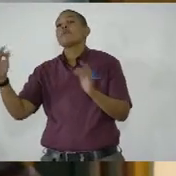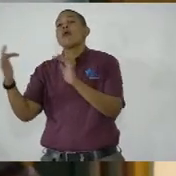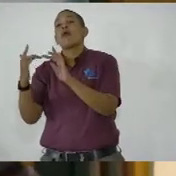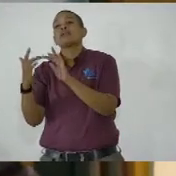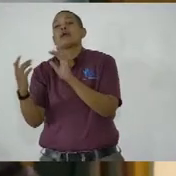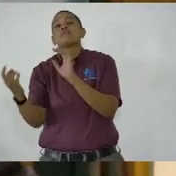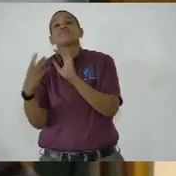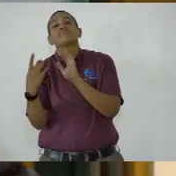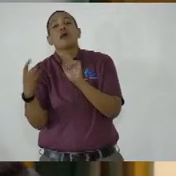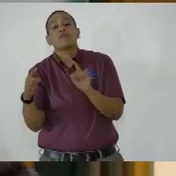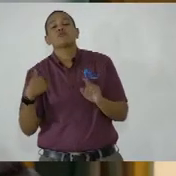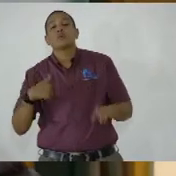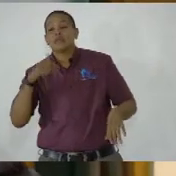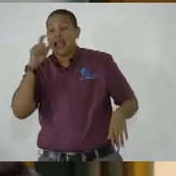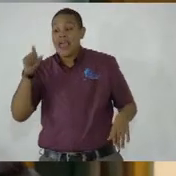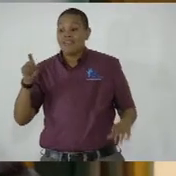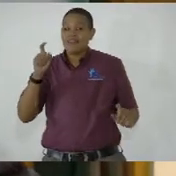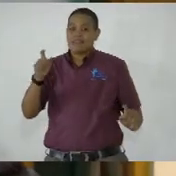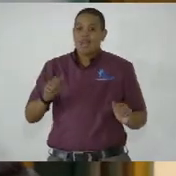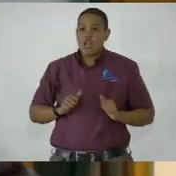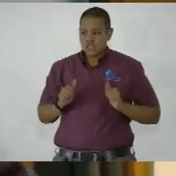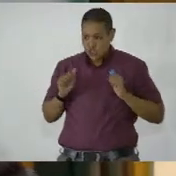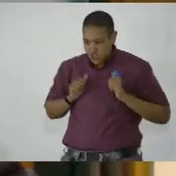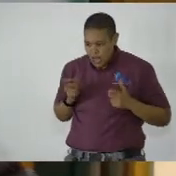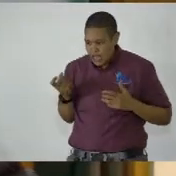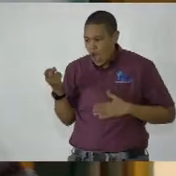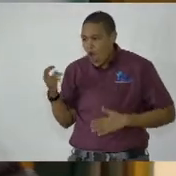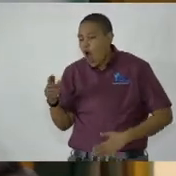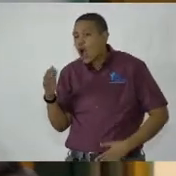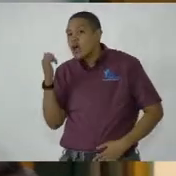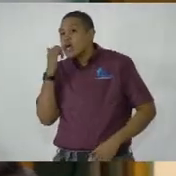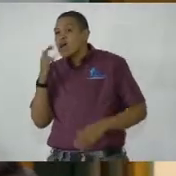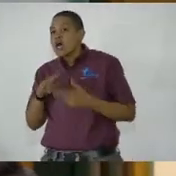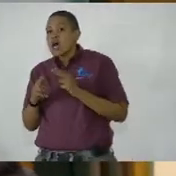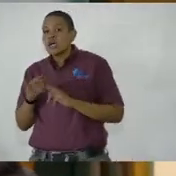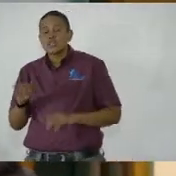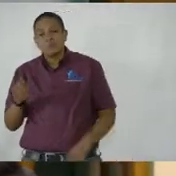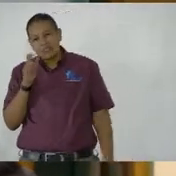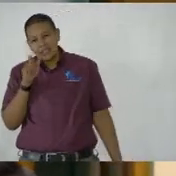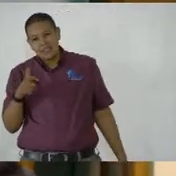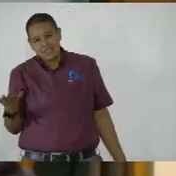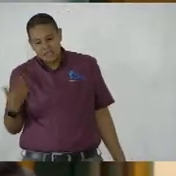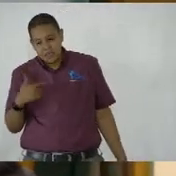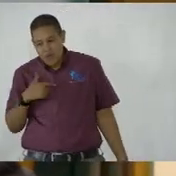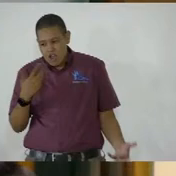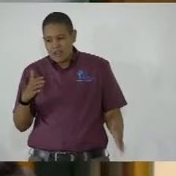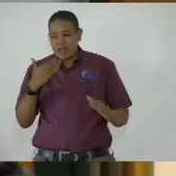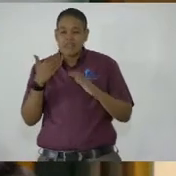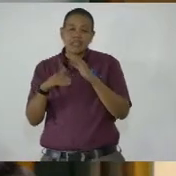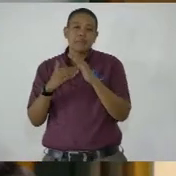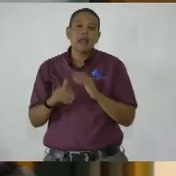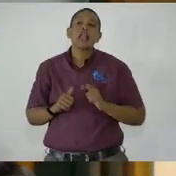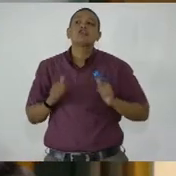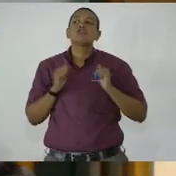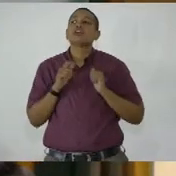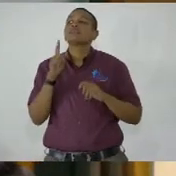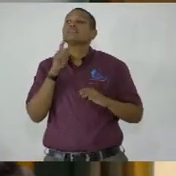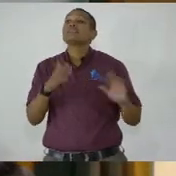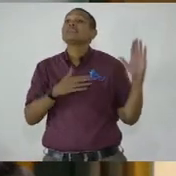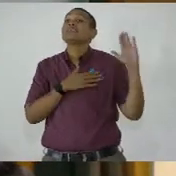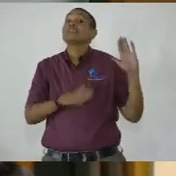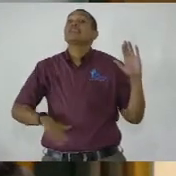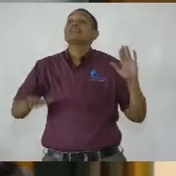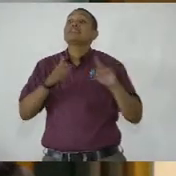them. So we don't have to give the address or the cell number of the GP. They have an email address that the citizens